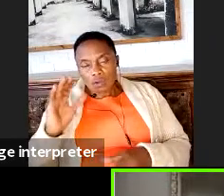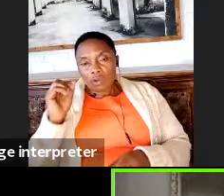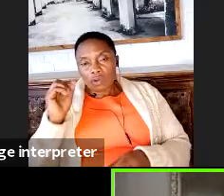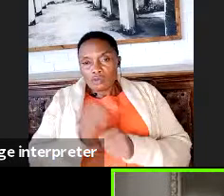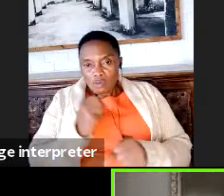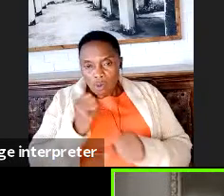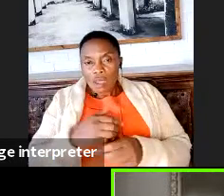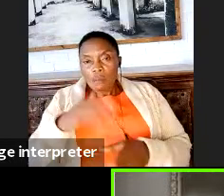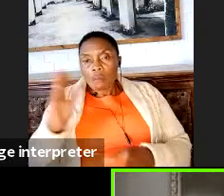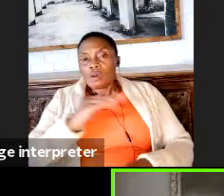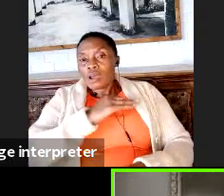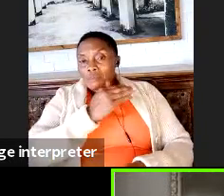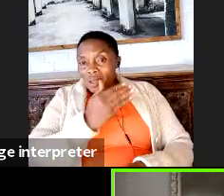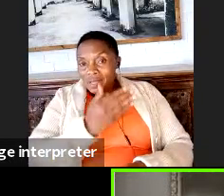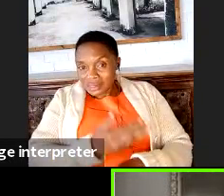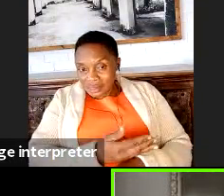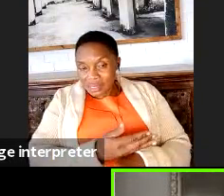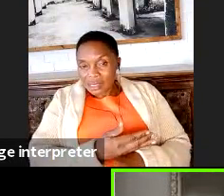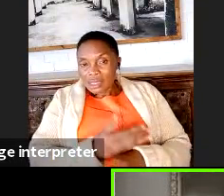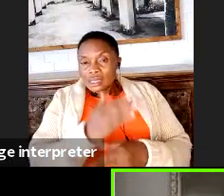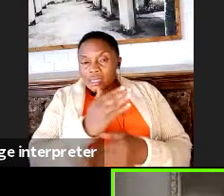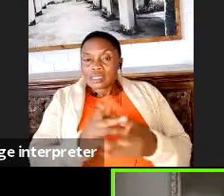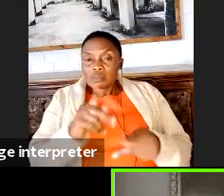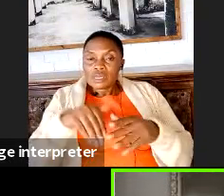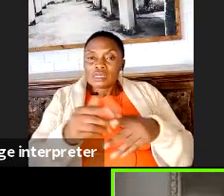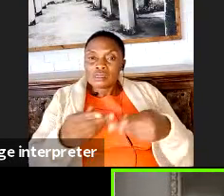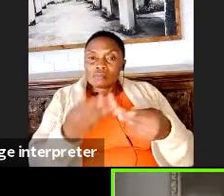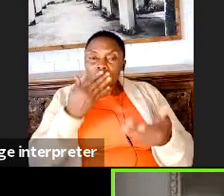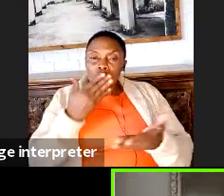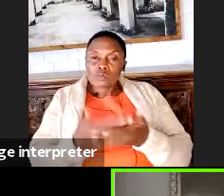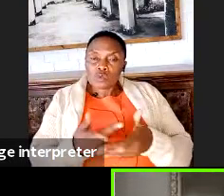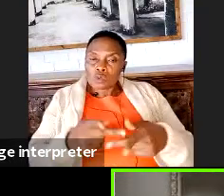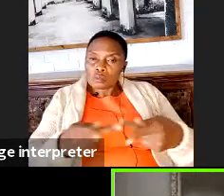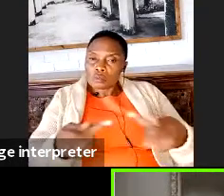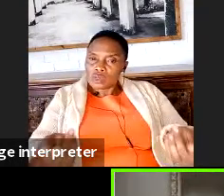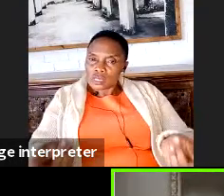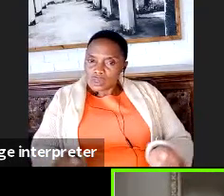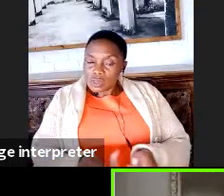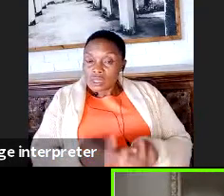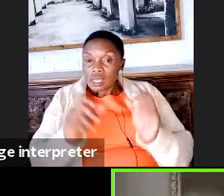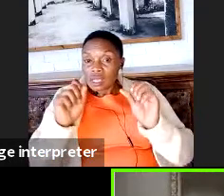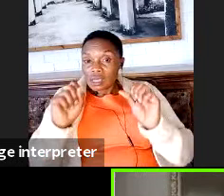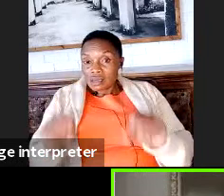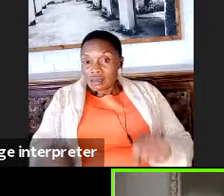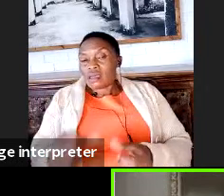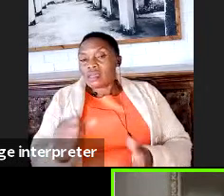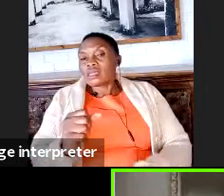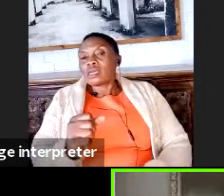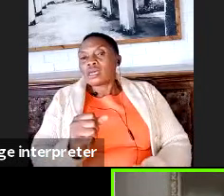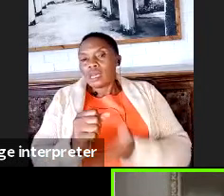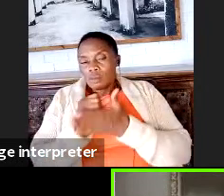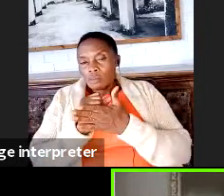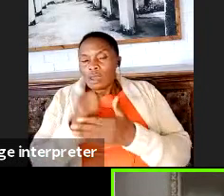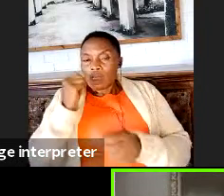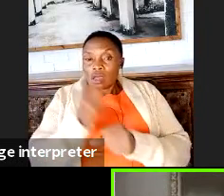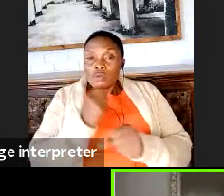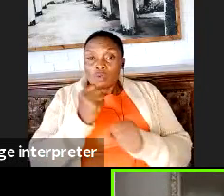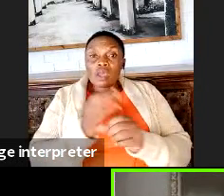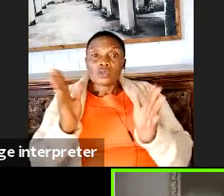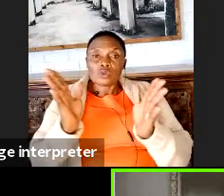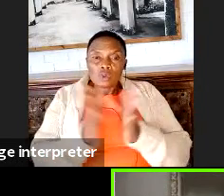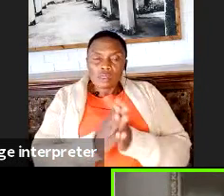done, and for those who are in positions and for those who understand, must already engage. Luckily, the young